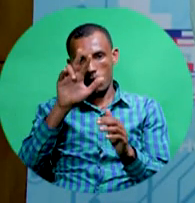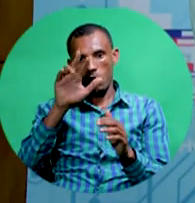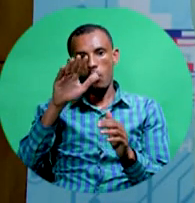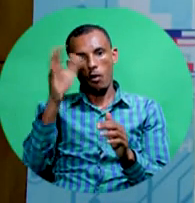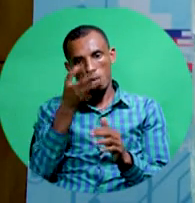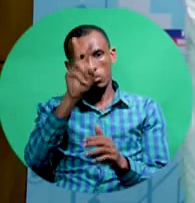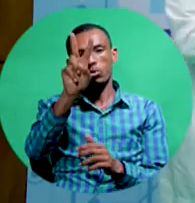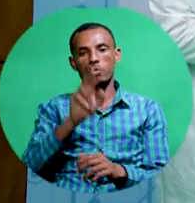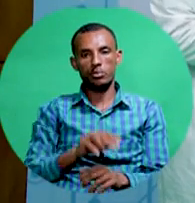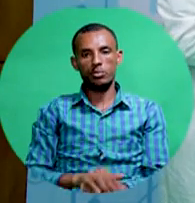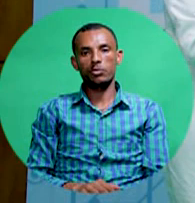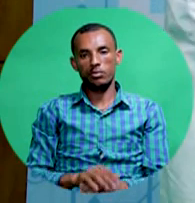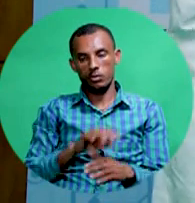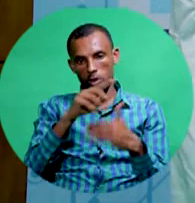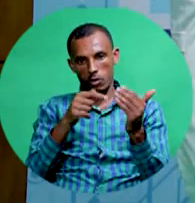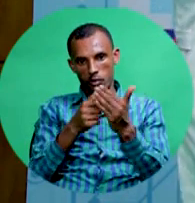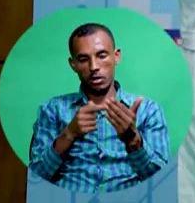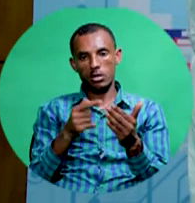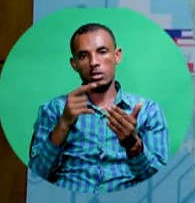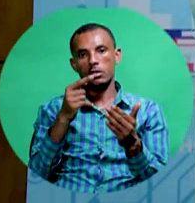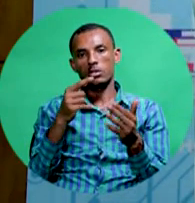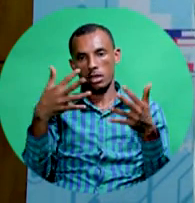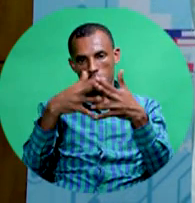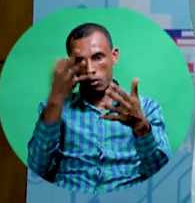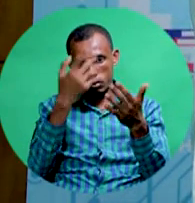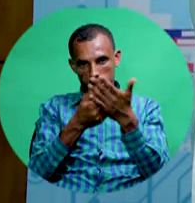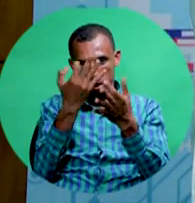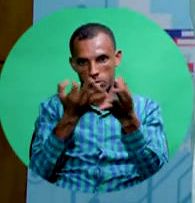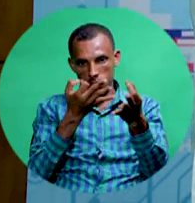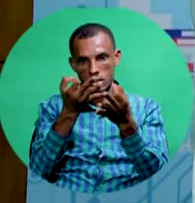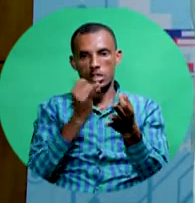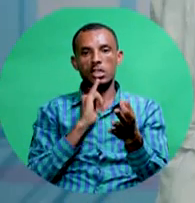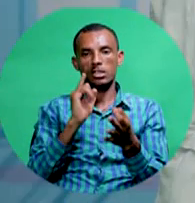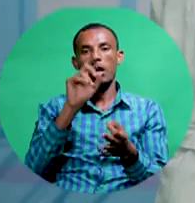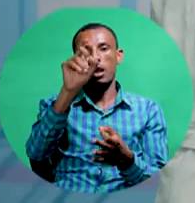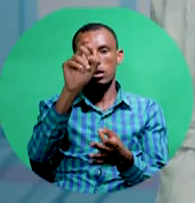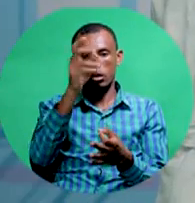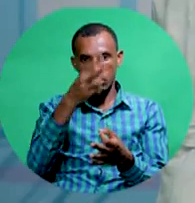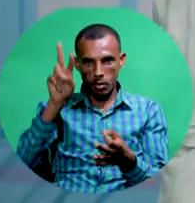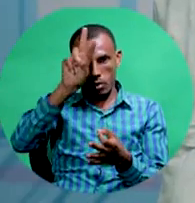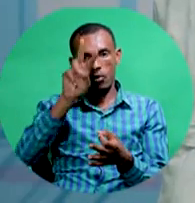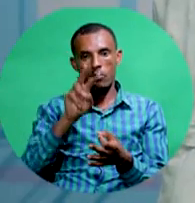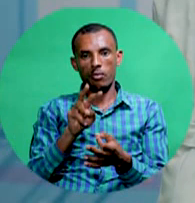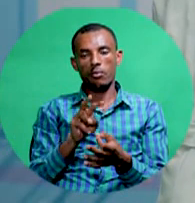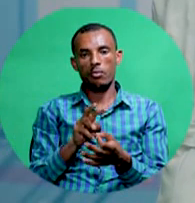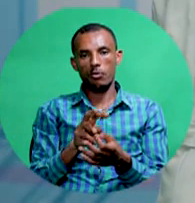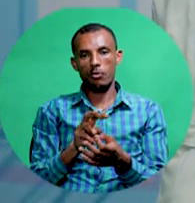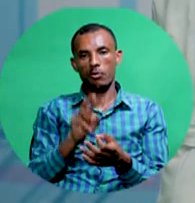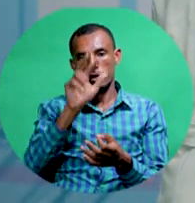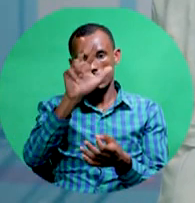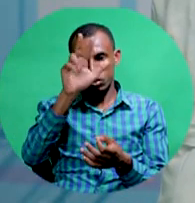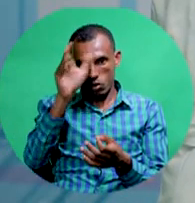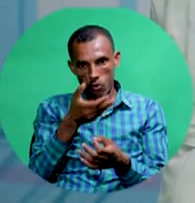2 therefore the integral of this expression is simply this x the power of